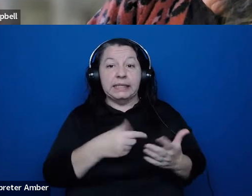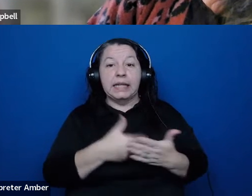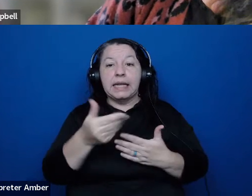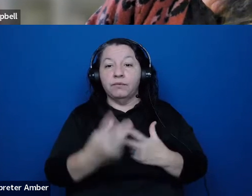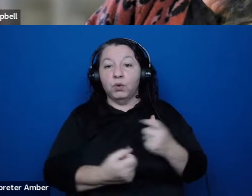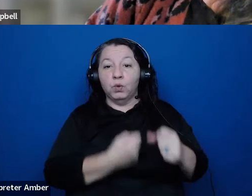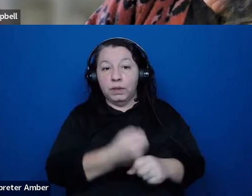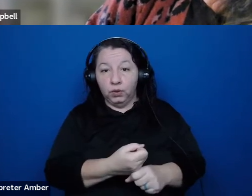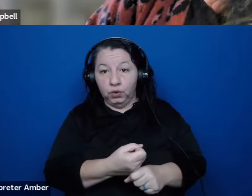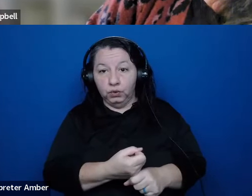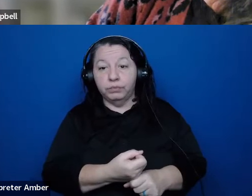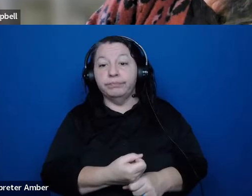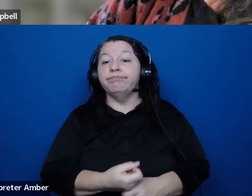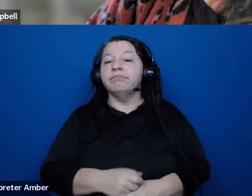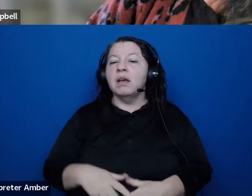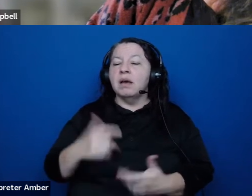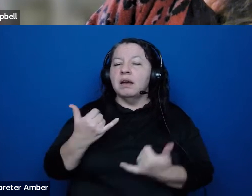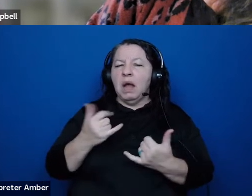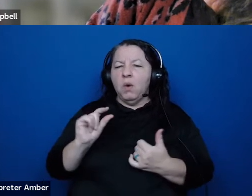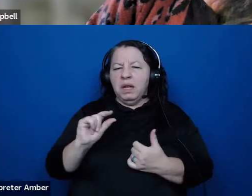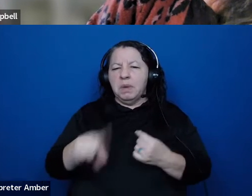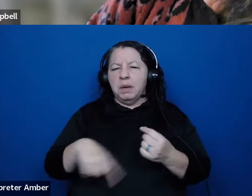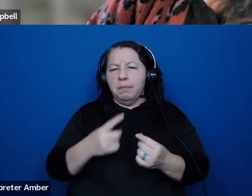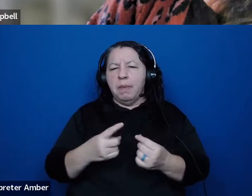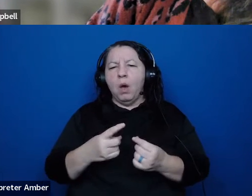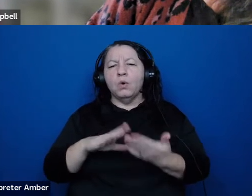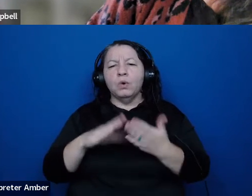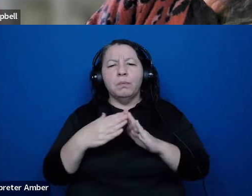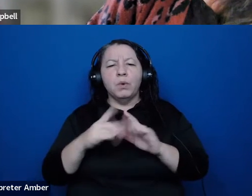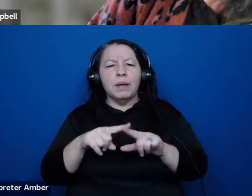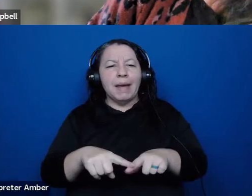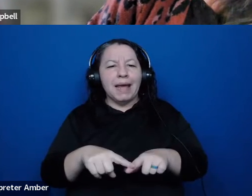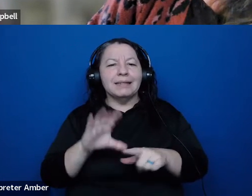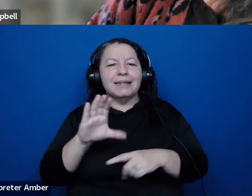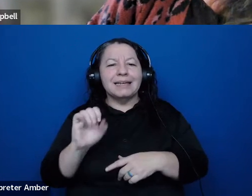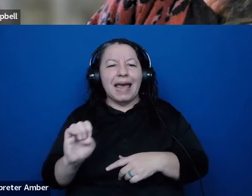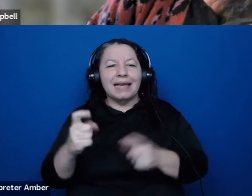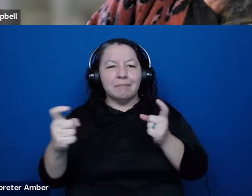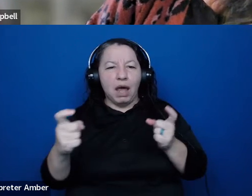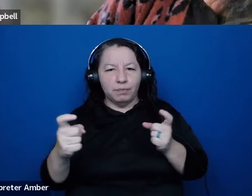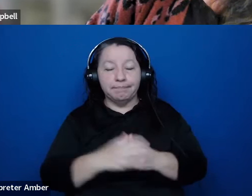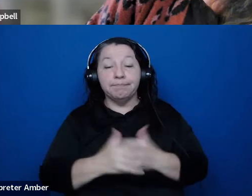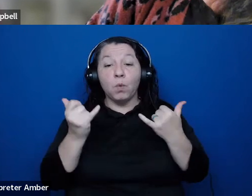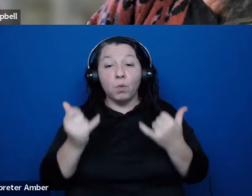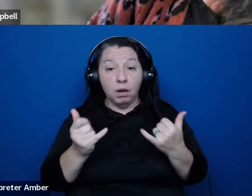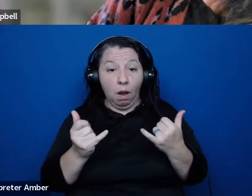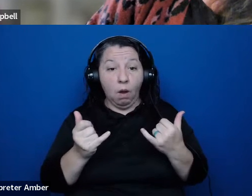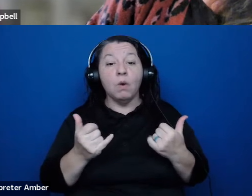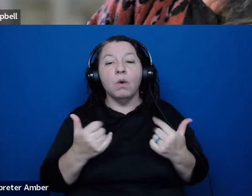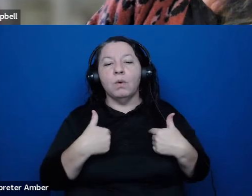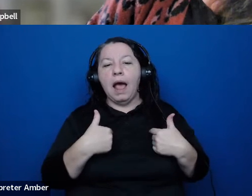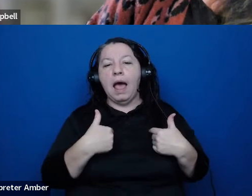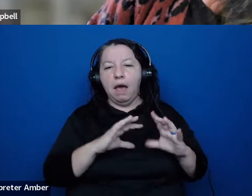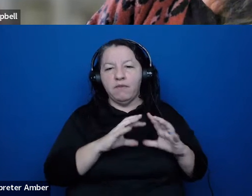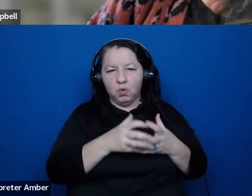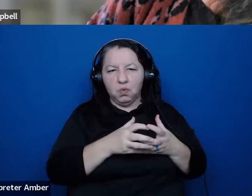A little bit on community-based case management. Right now, we're holding a focus group with a small